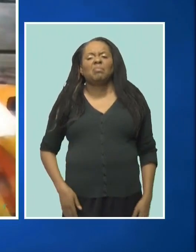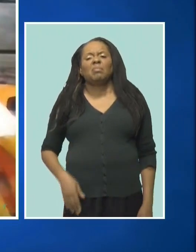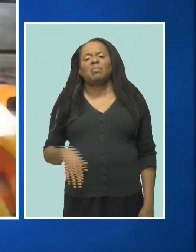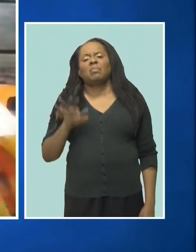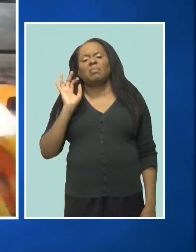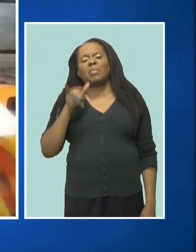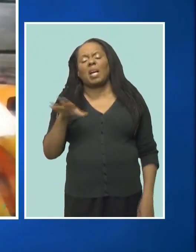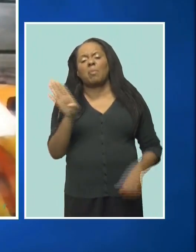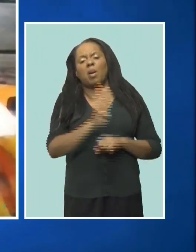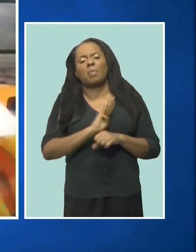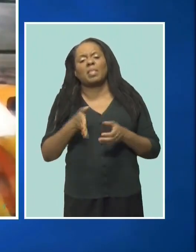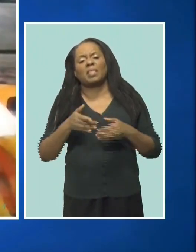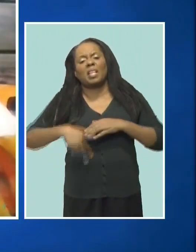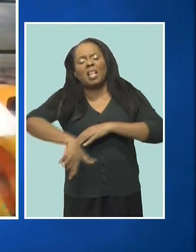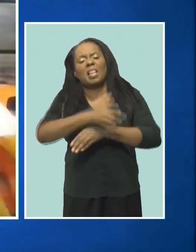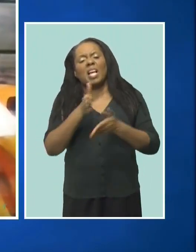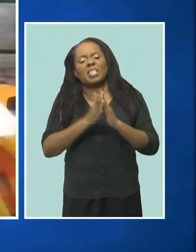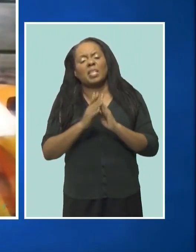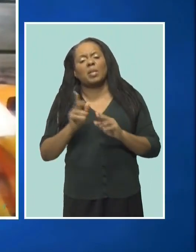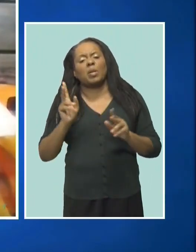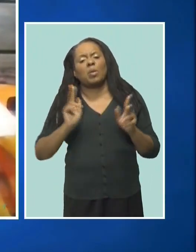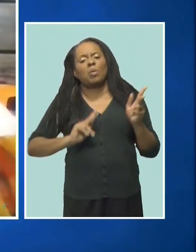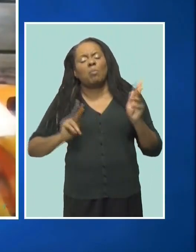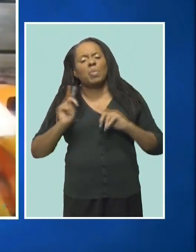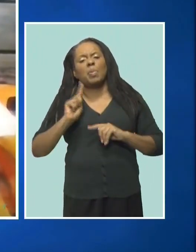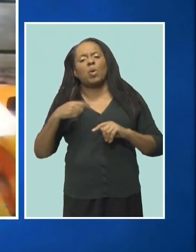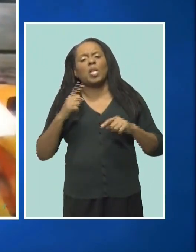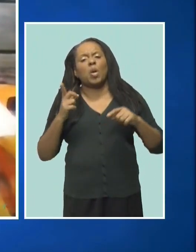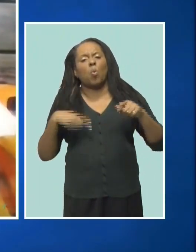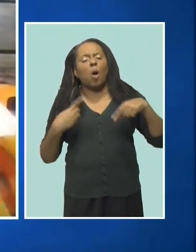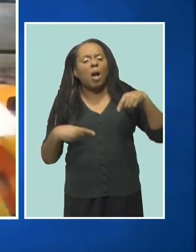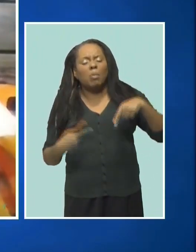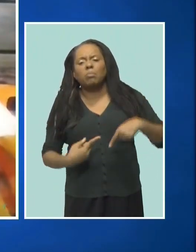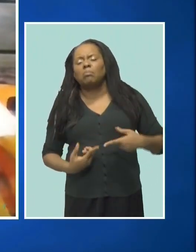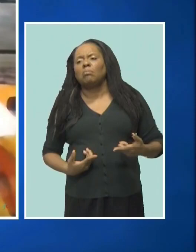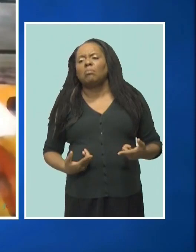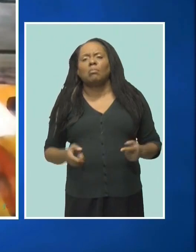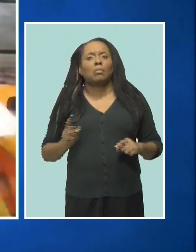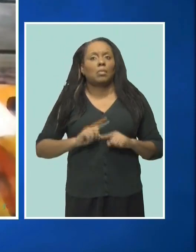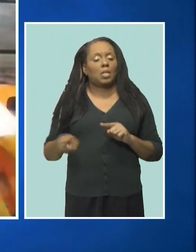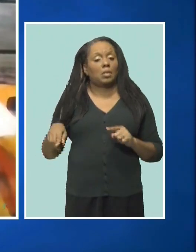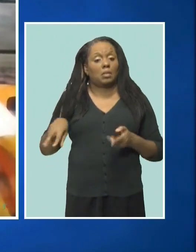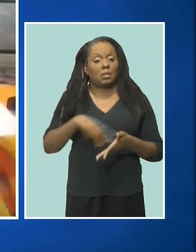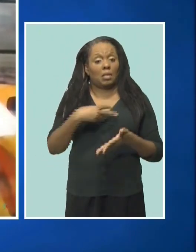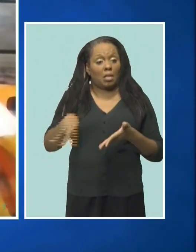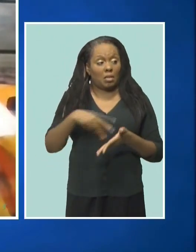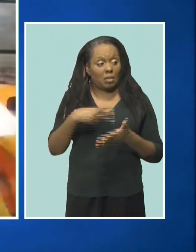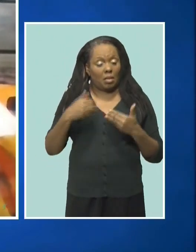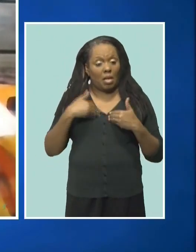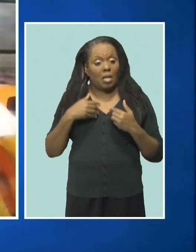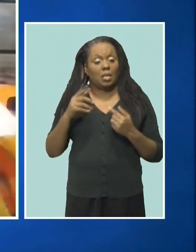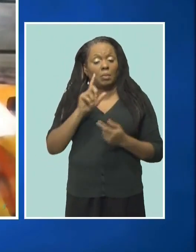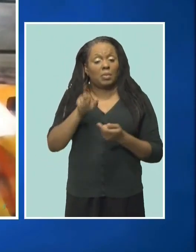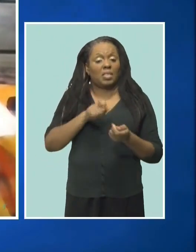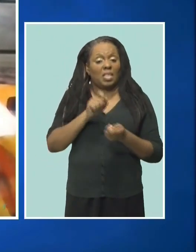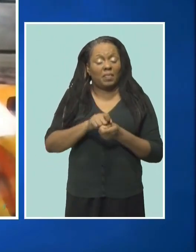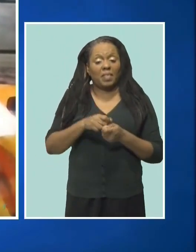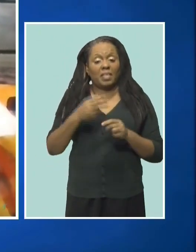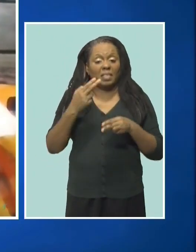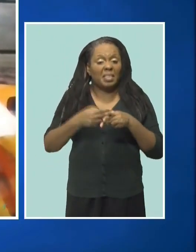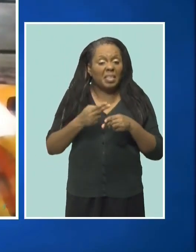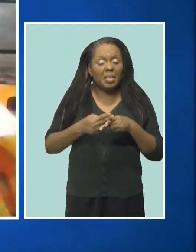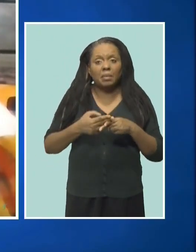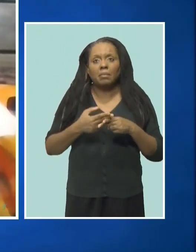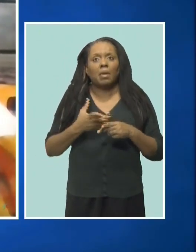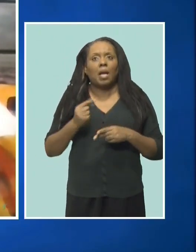is the tip of the iceberg. As a matter of fact, most of those dances have specific names, specific symbols, and